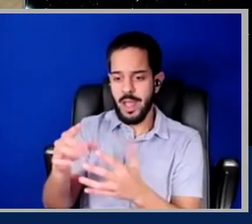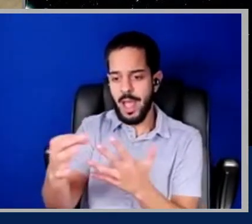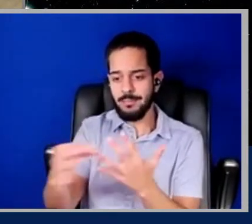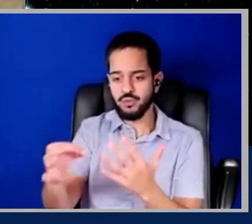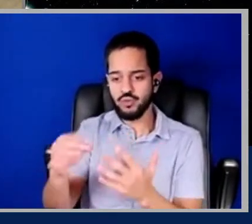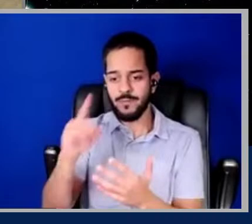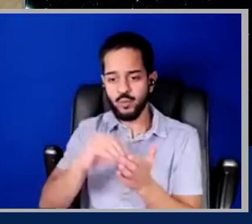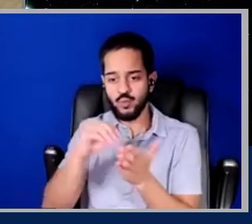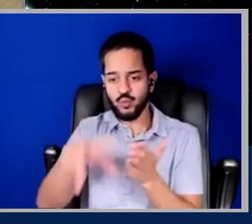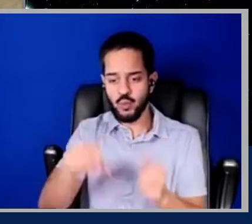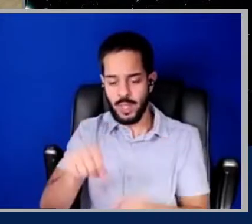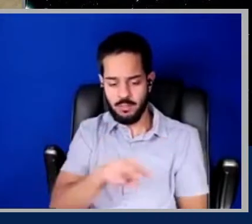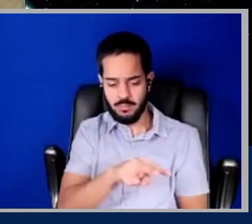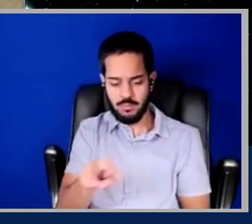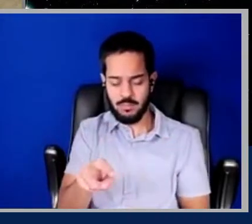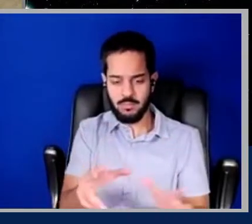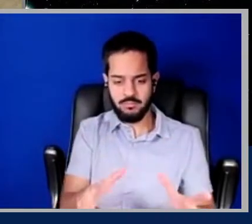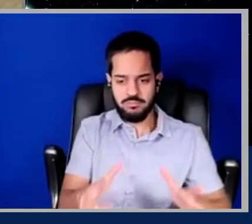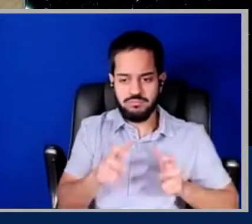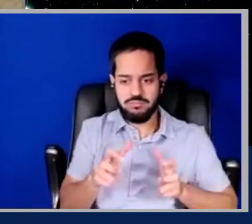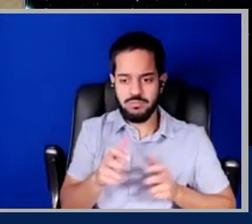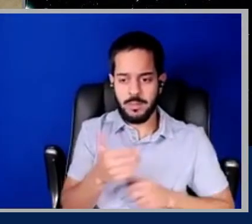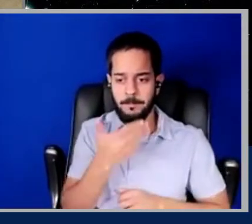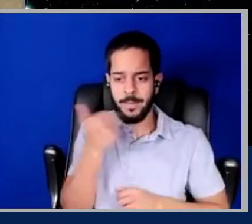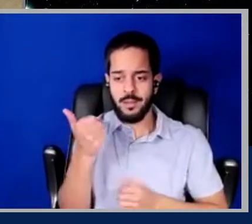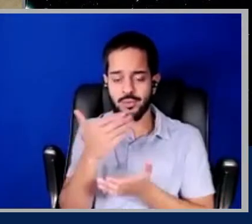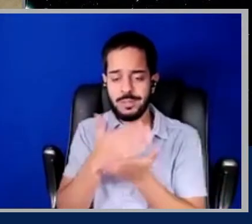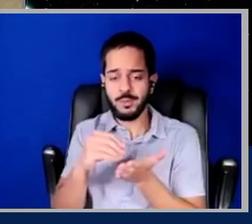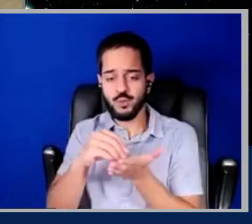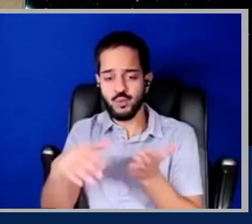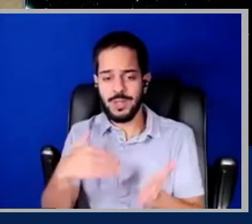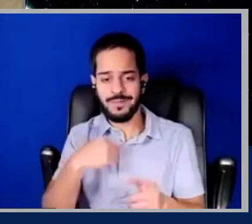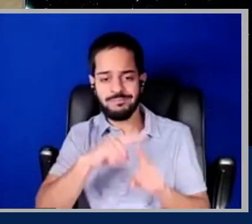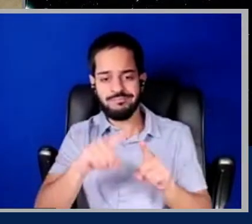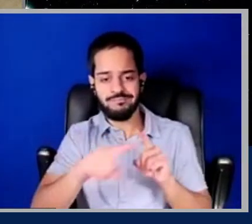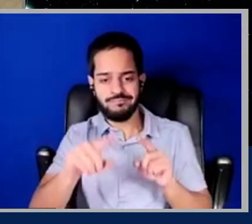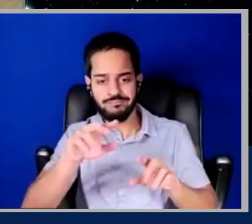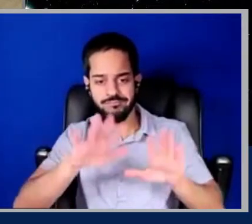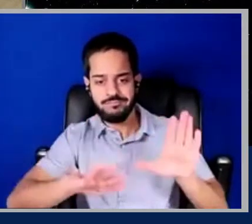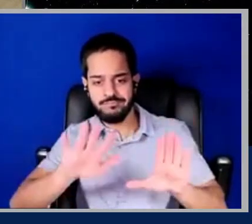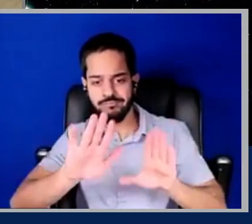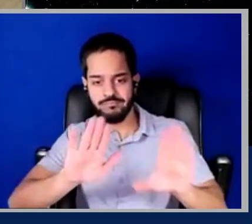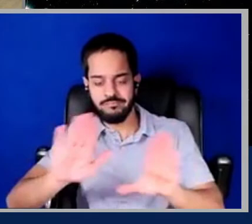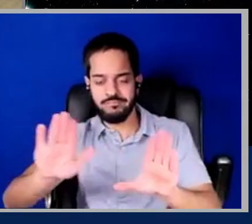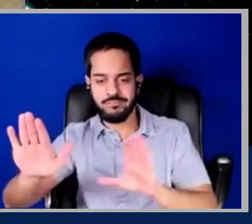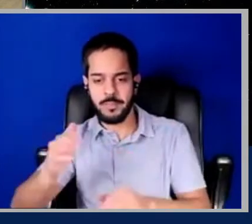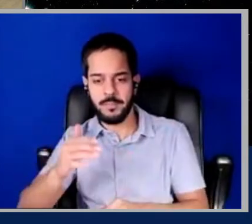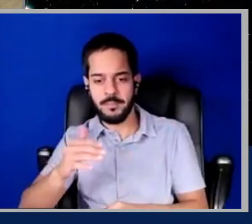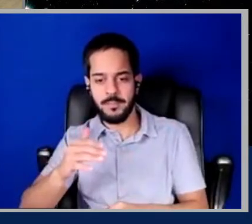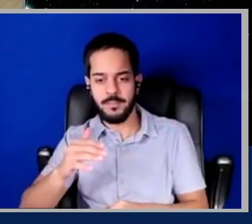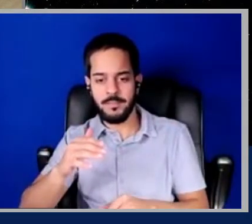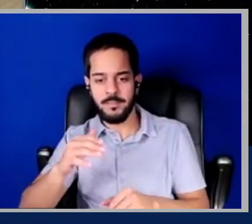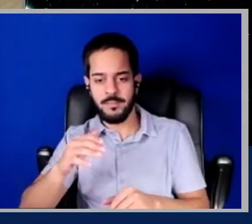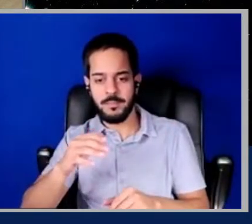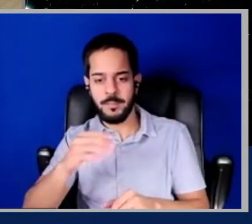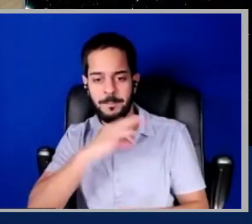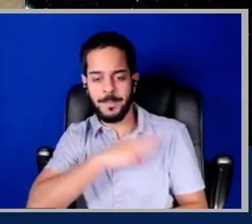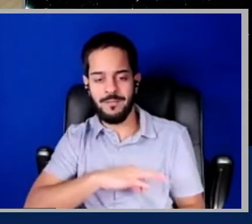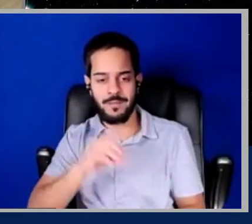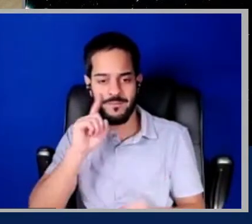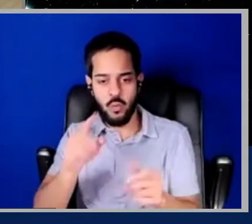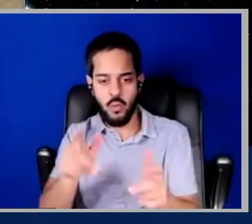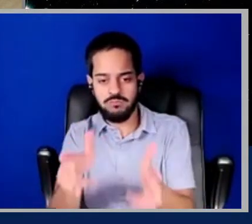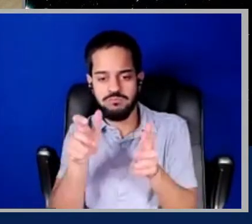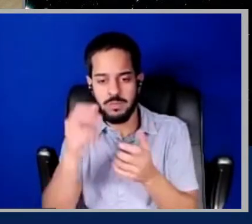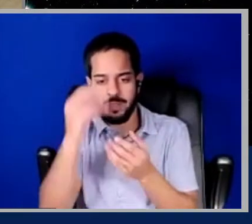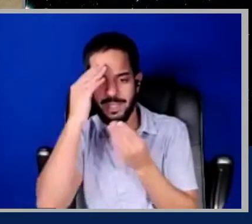our minds work differently. So it really does benefit everybody to come up with a large variety of ways to present these